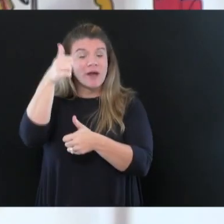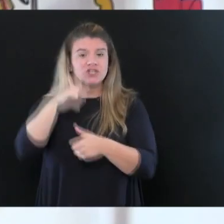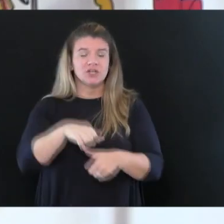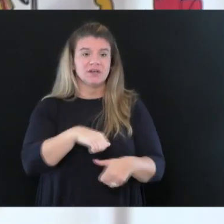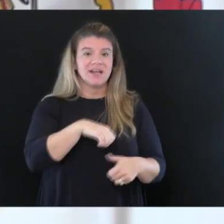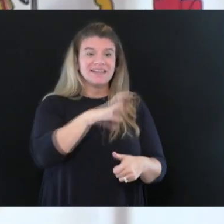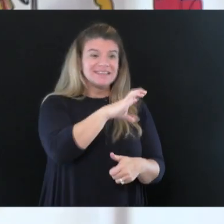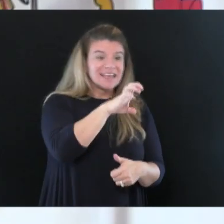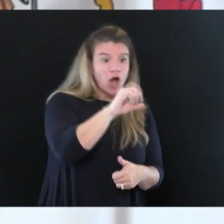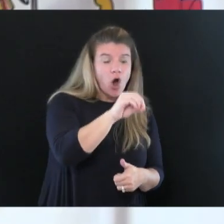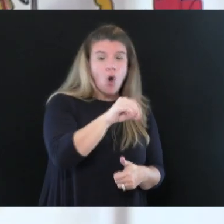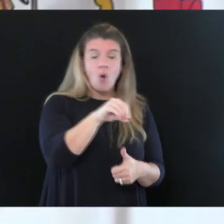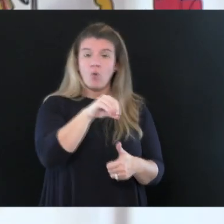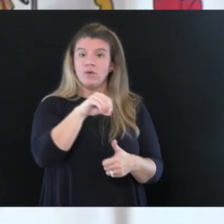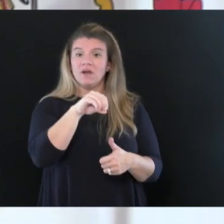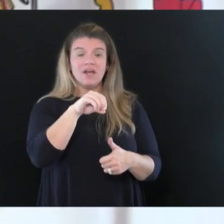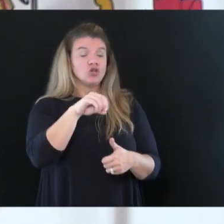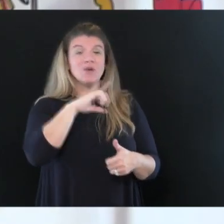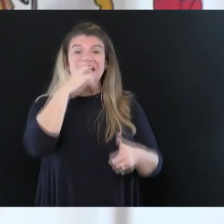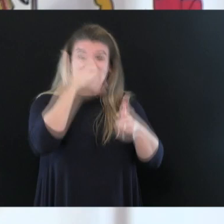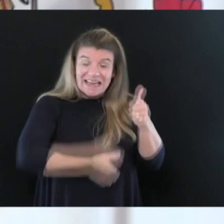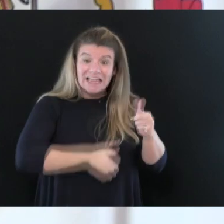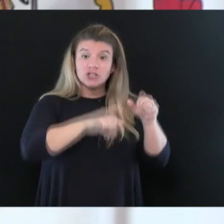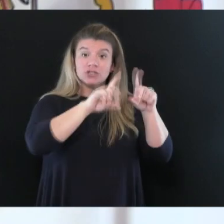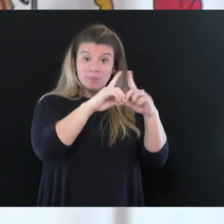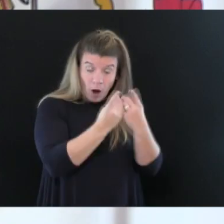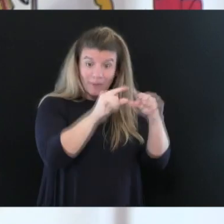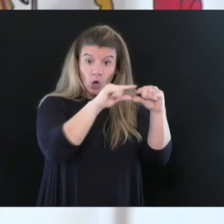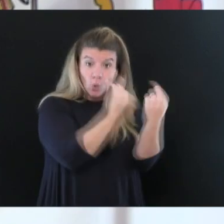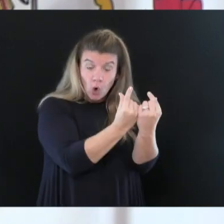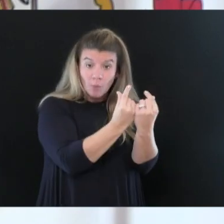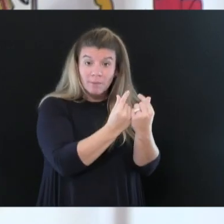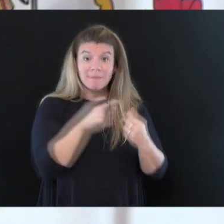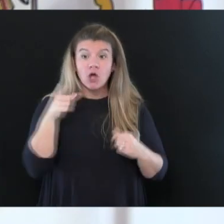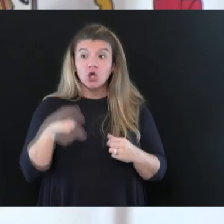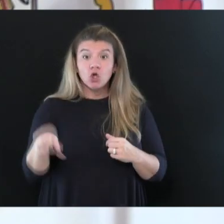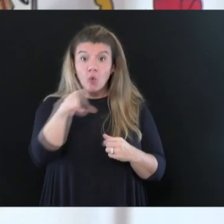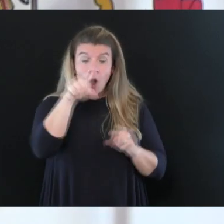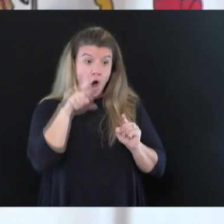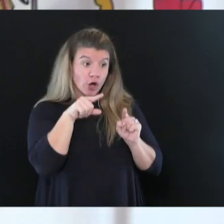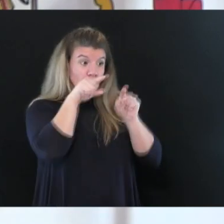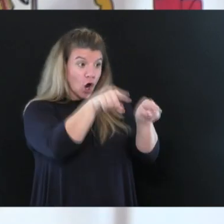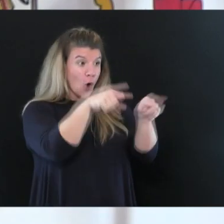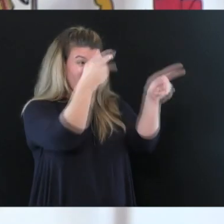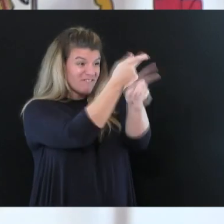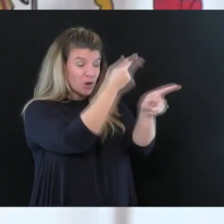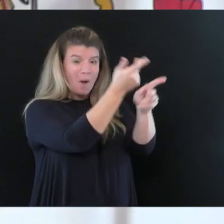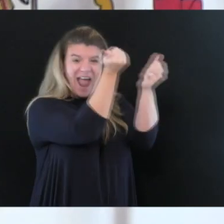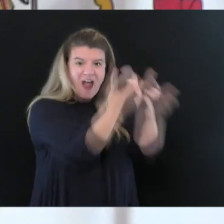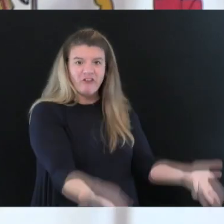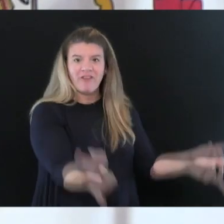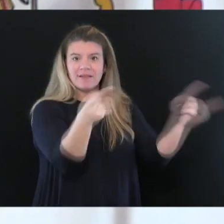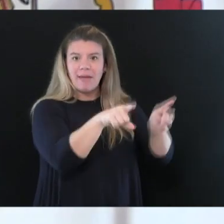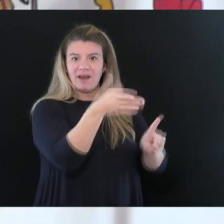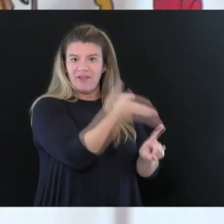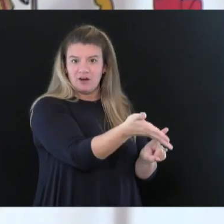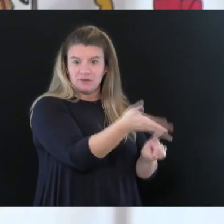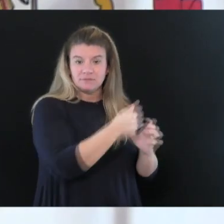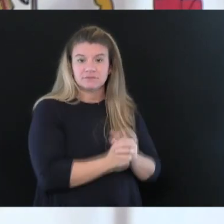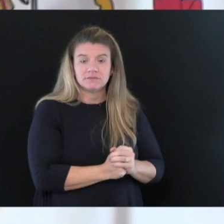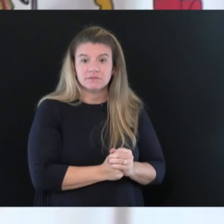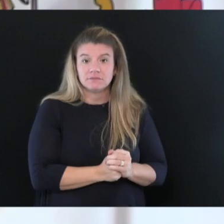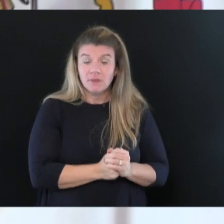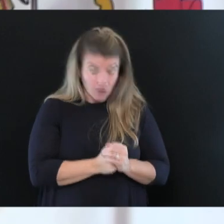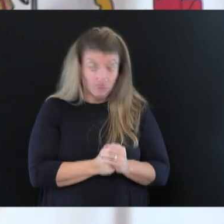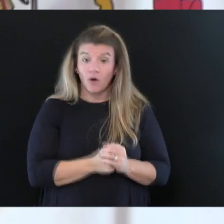to the CEO, talk to everyone, but get the straight skinny on what's going on. Well, we're